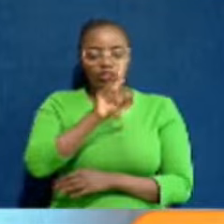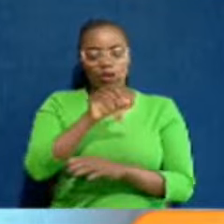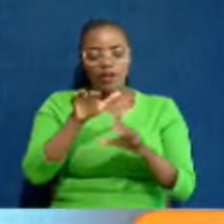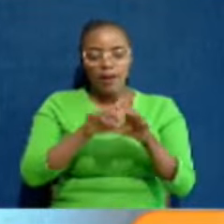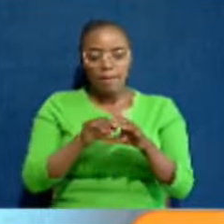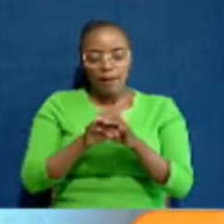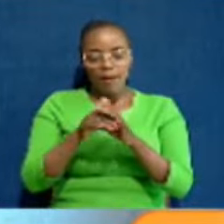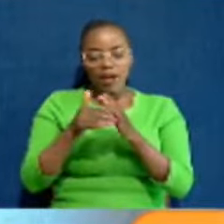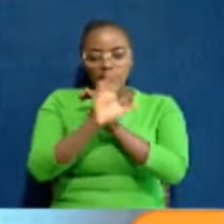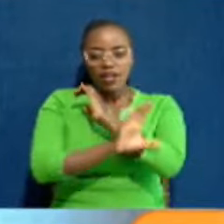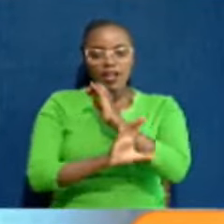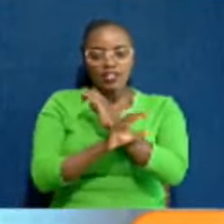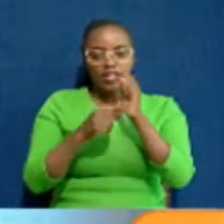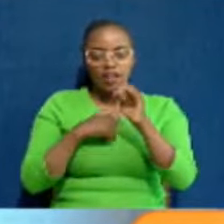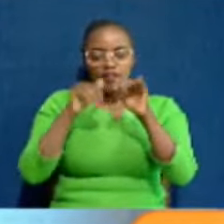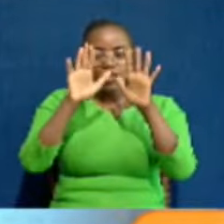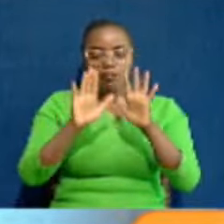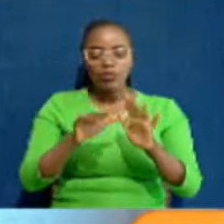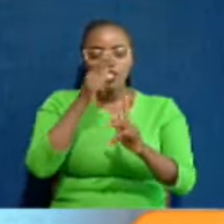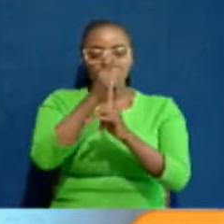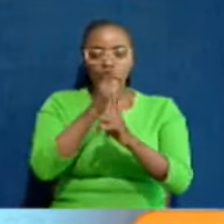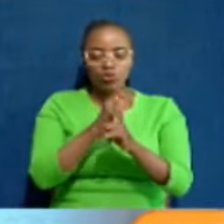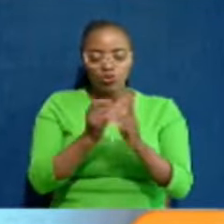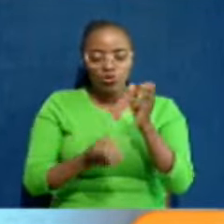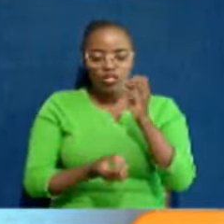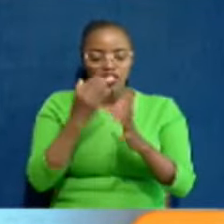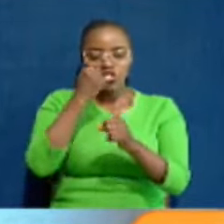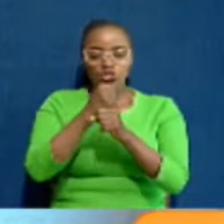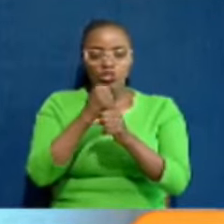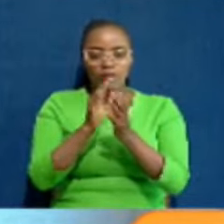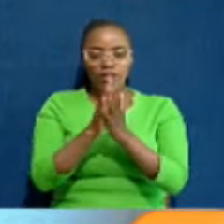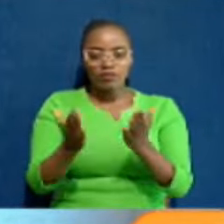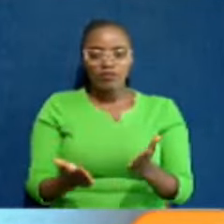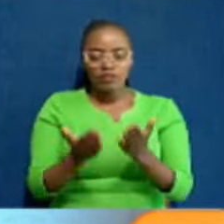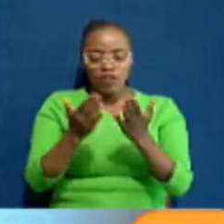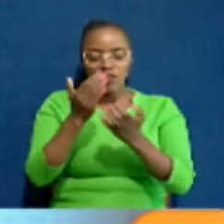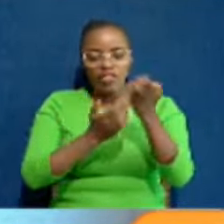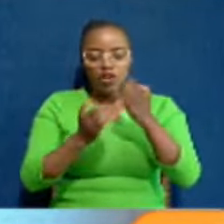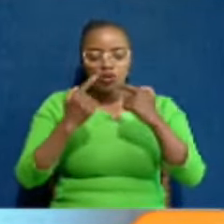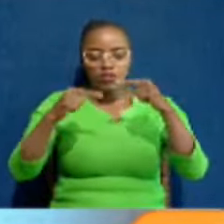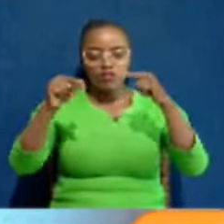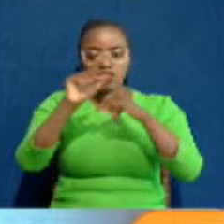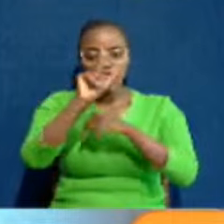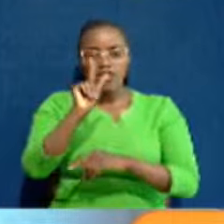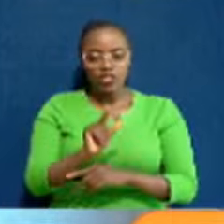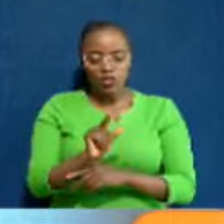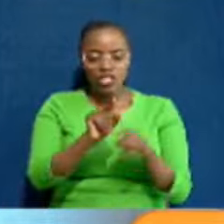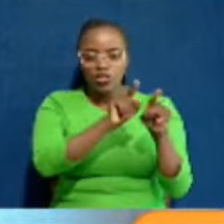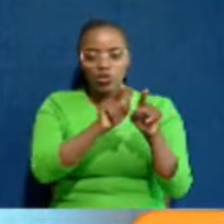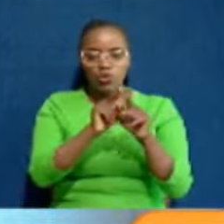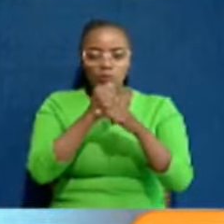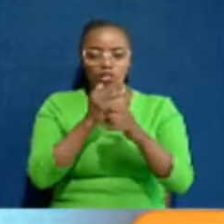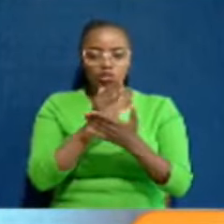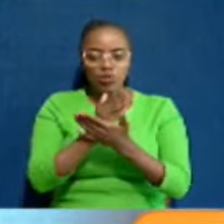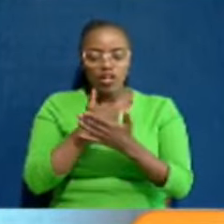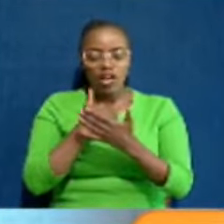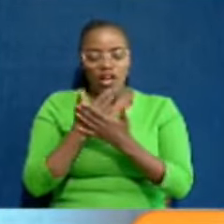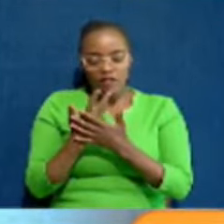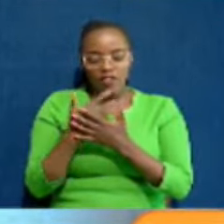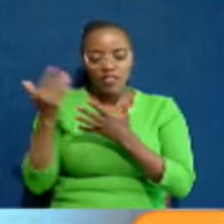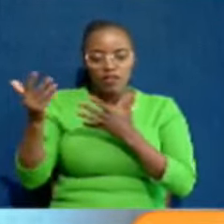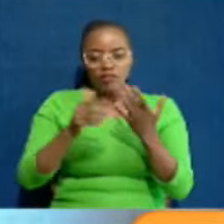states, is expected to be a critical tool for creating jobs and enhancing the economic prosperity of the region, as well as ensuring that the volume of